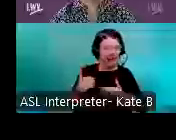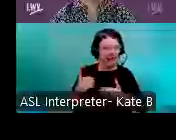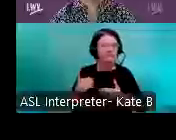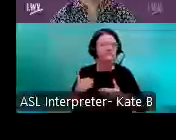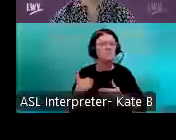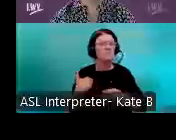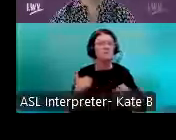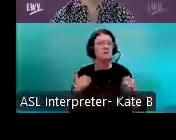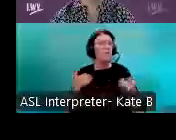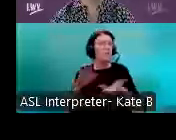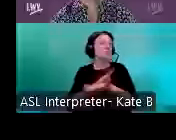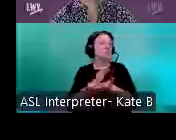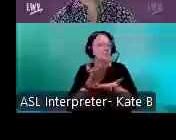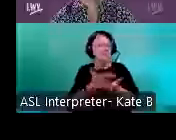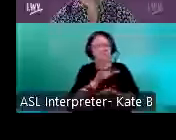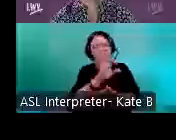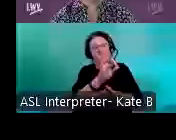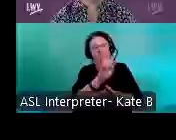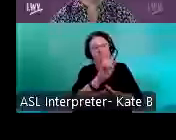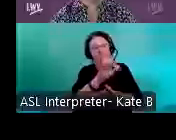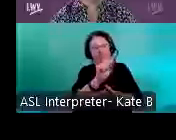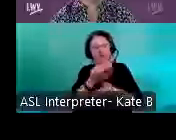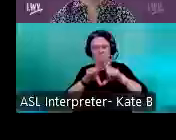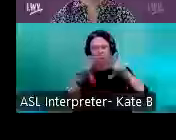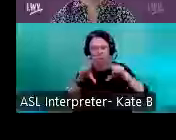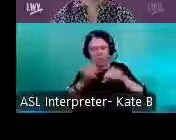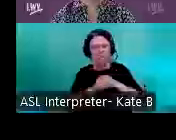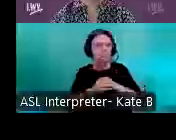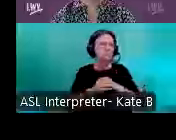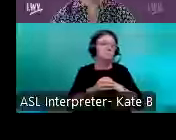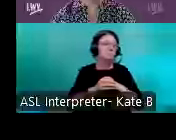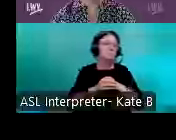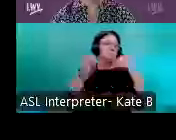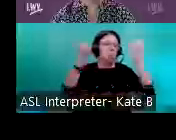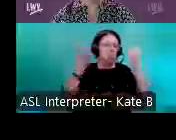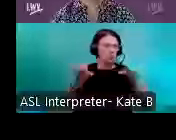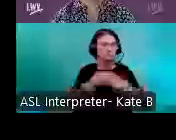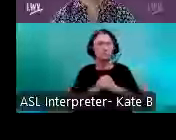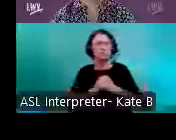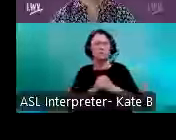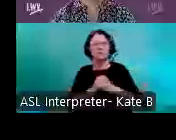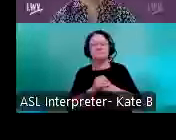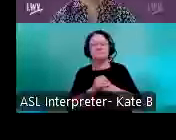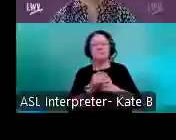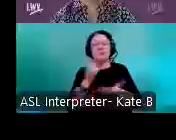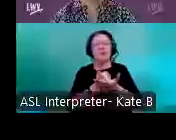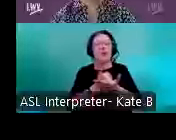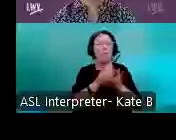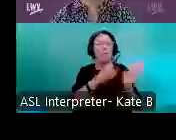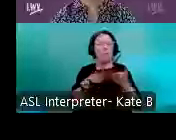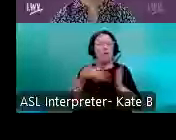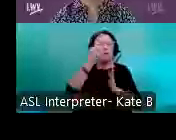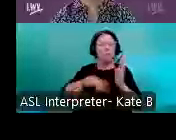see up there. We have postcards and posters, a plan to vote. We can send you